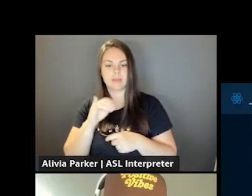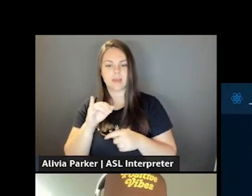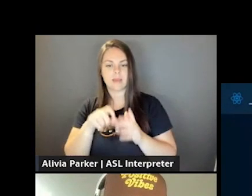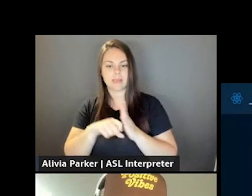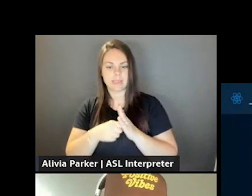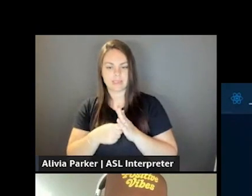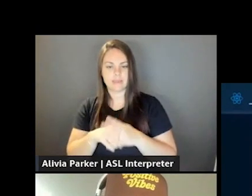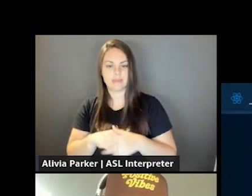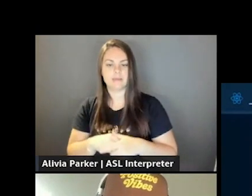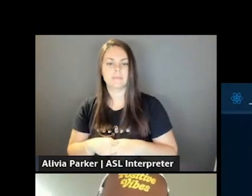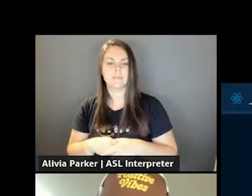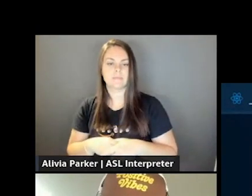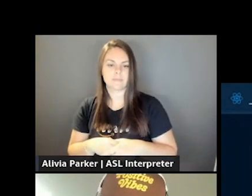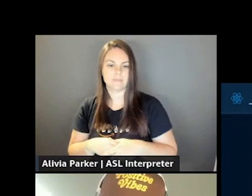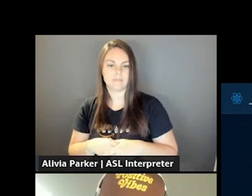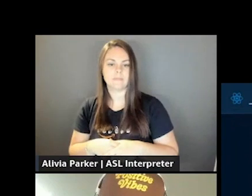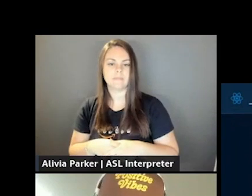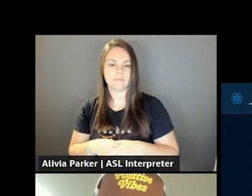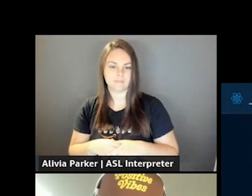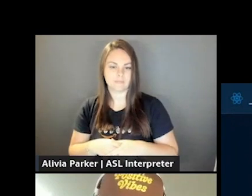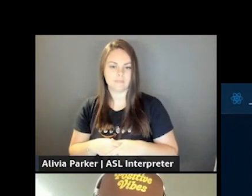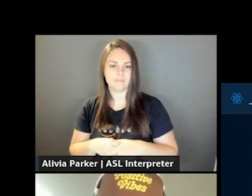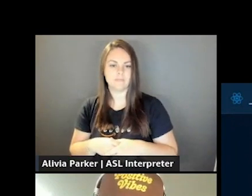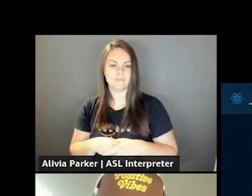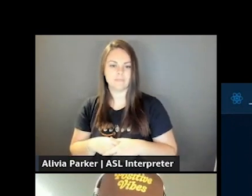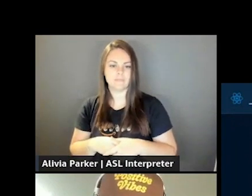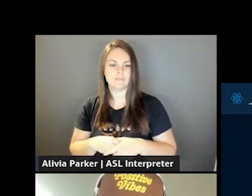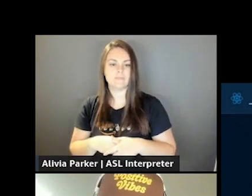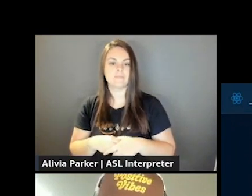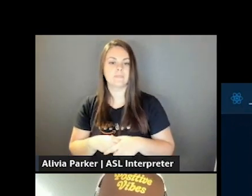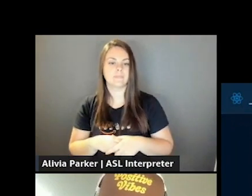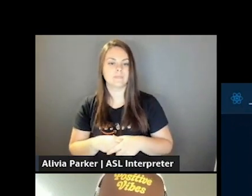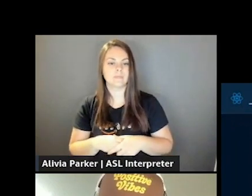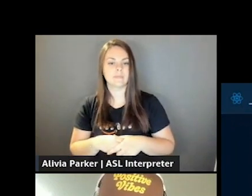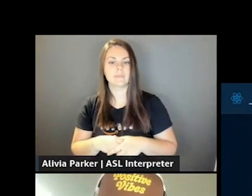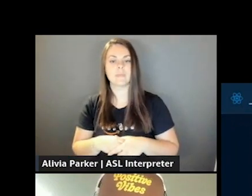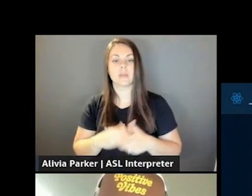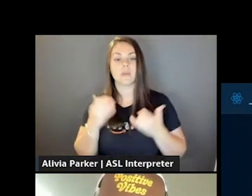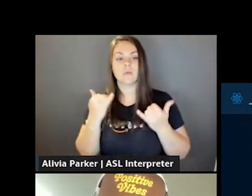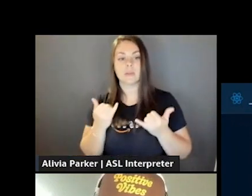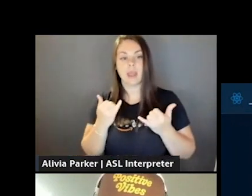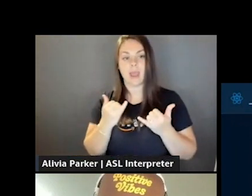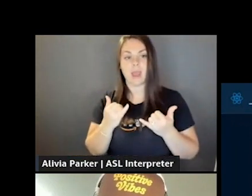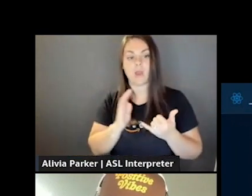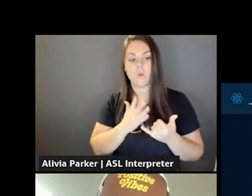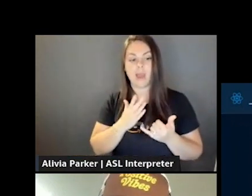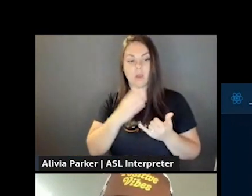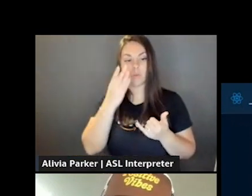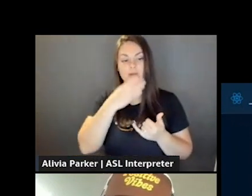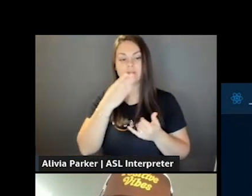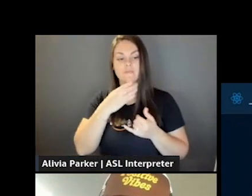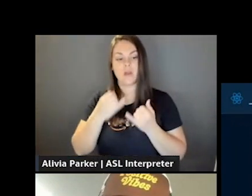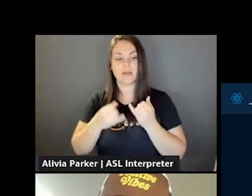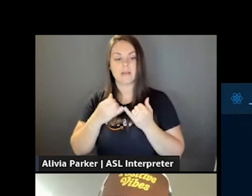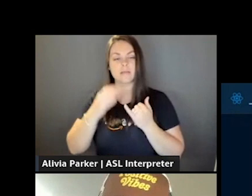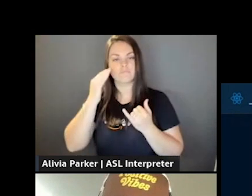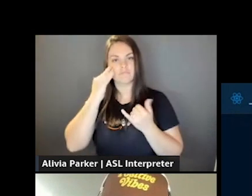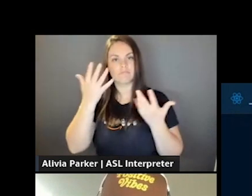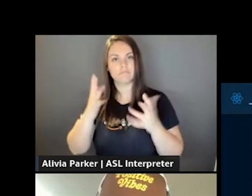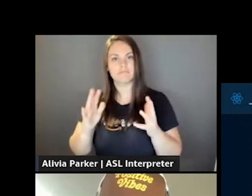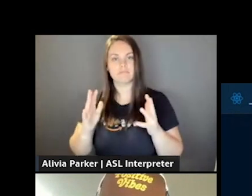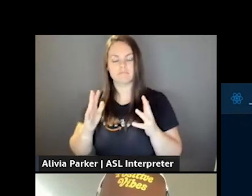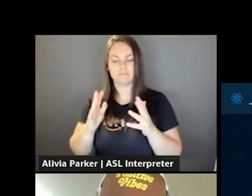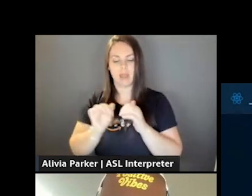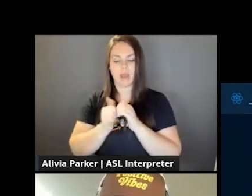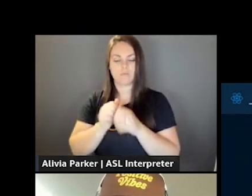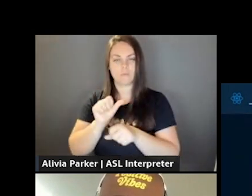Perfect. So we have this in place. Now our front end is integrated. Now our front end knows how to work with our now deployed